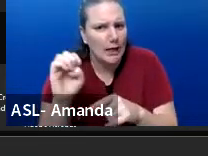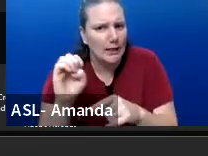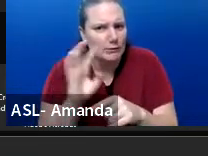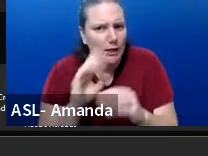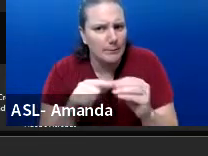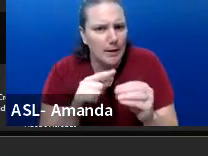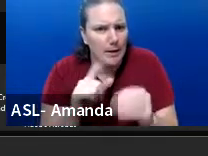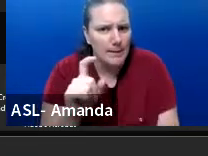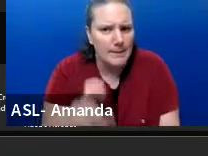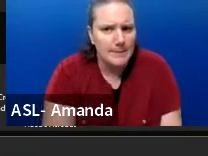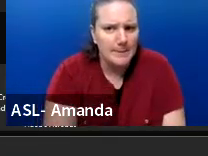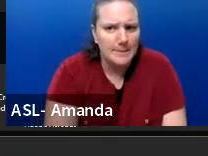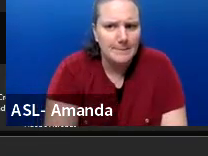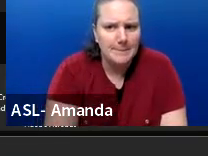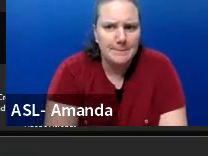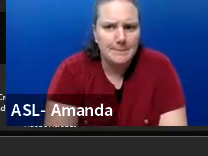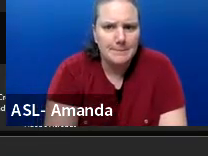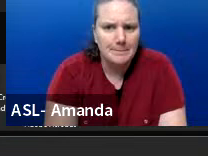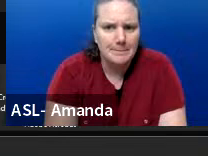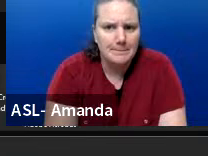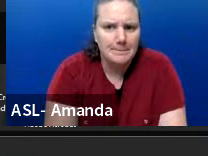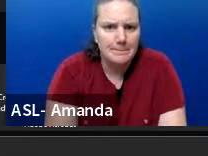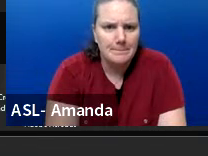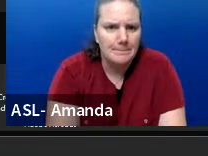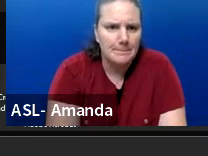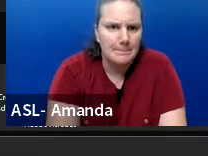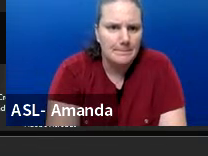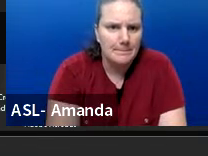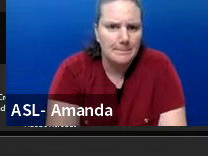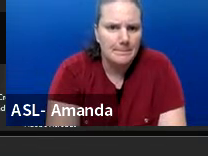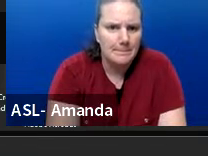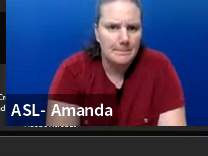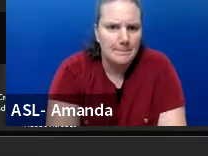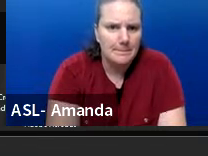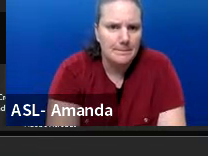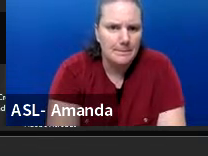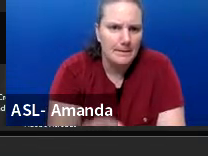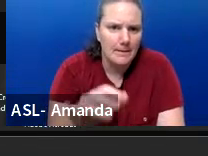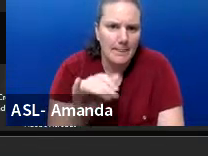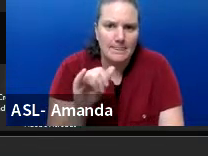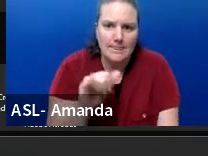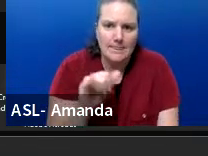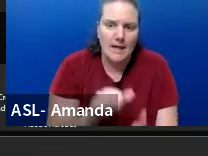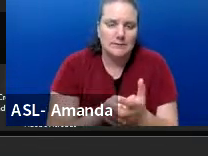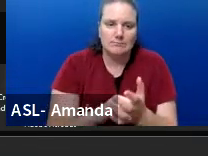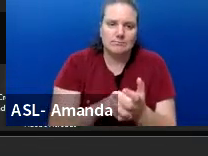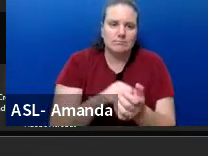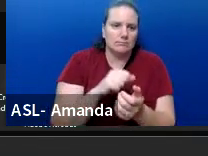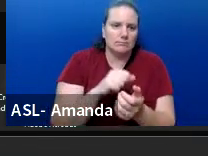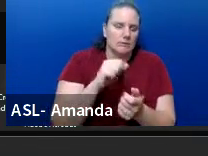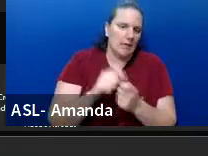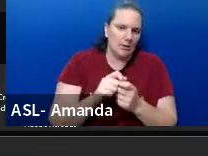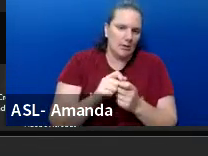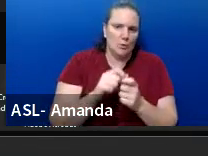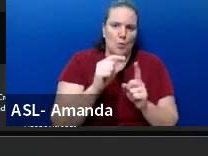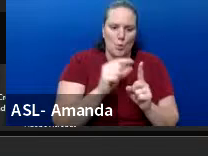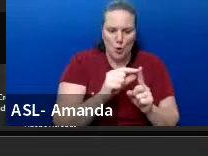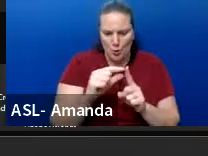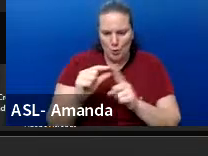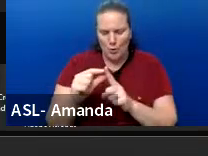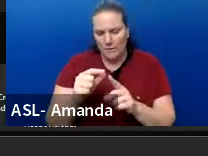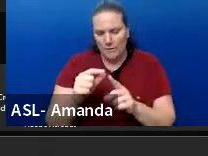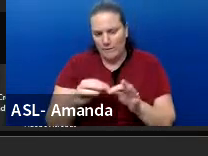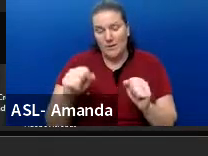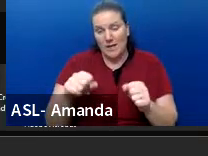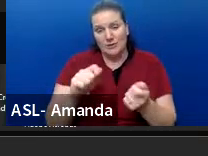I don't know. I think. No, it's verbatim what folks said in the first session. So this is what was stated, and it's fine for us to make that